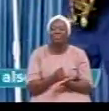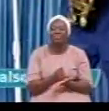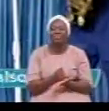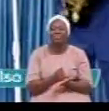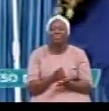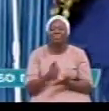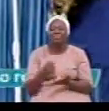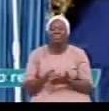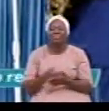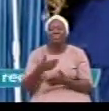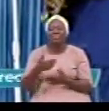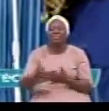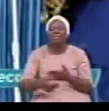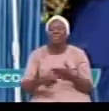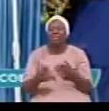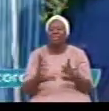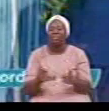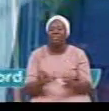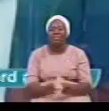Testifier.